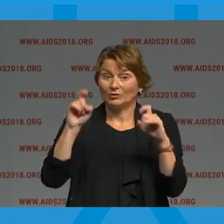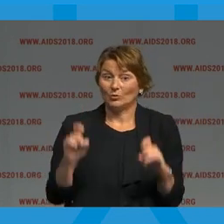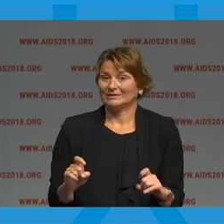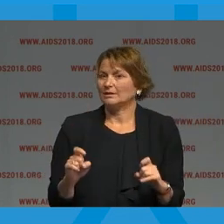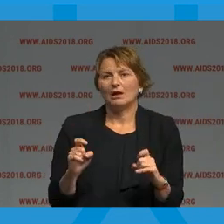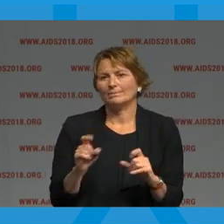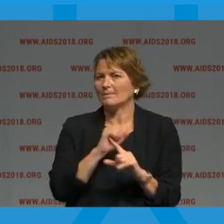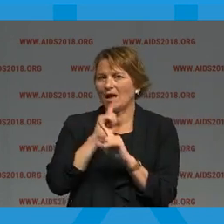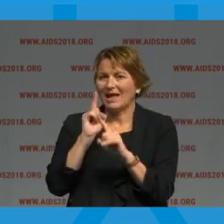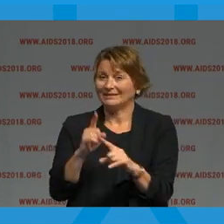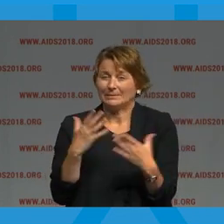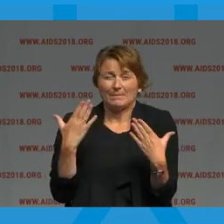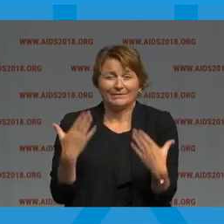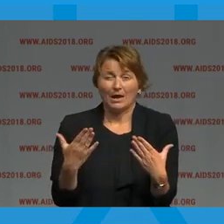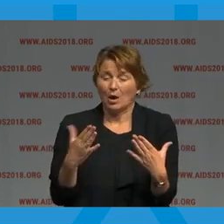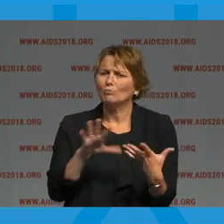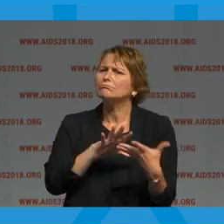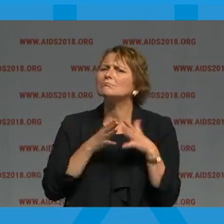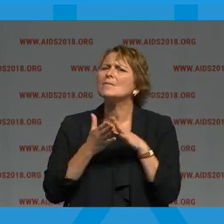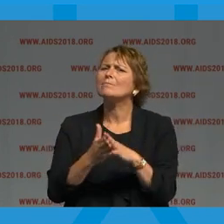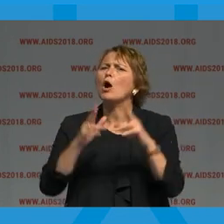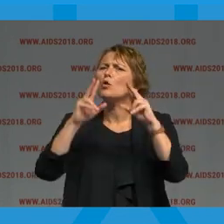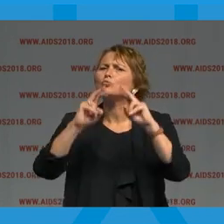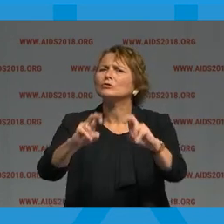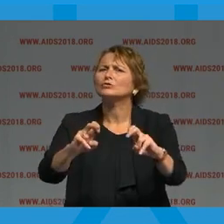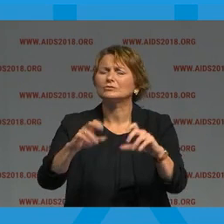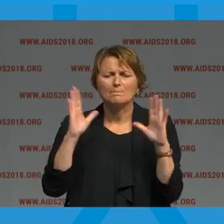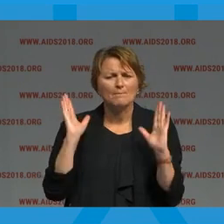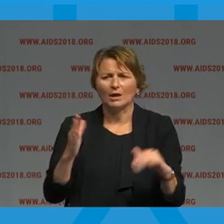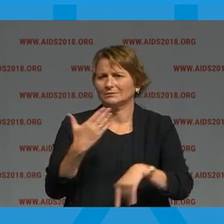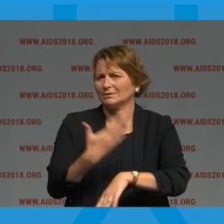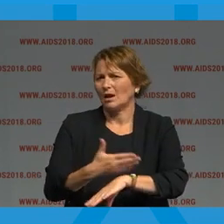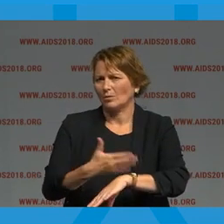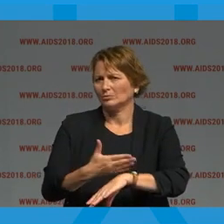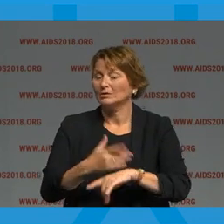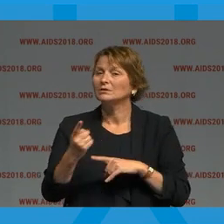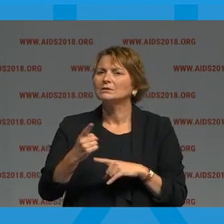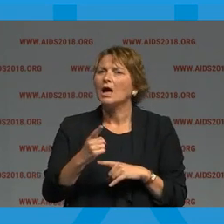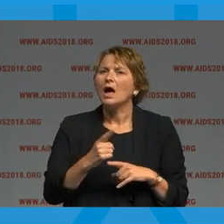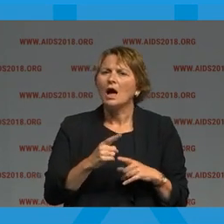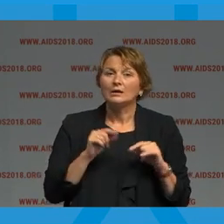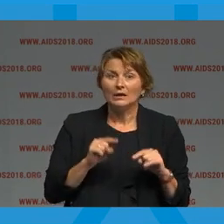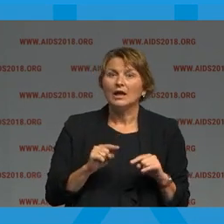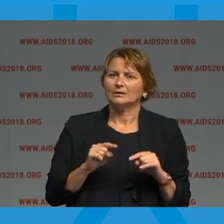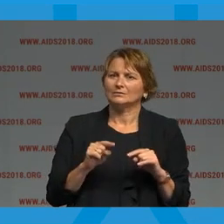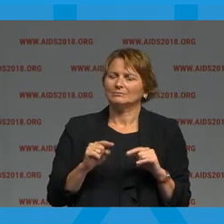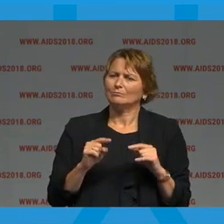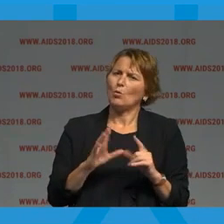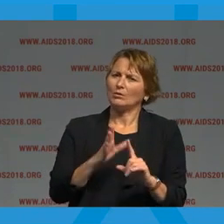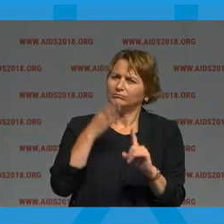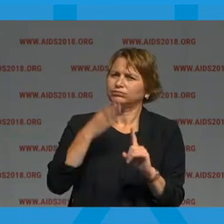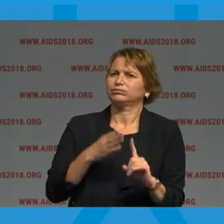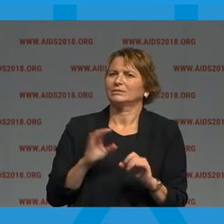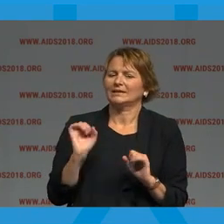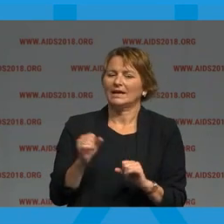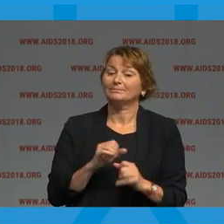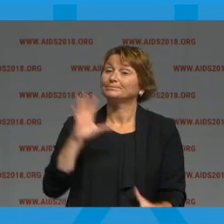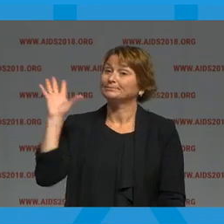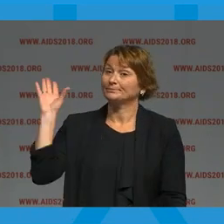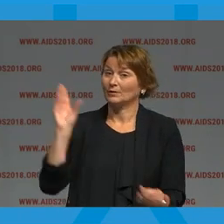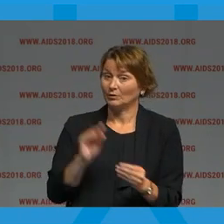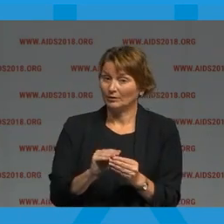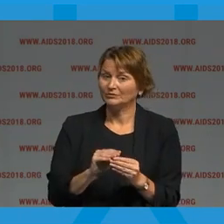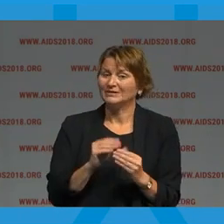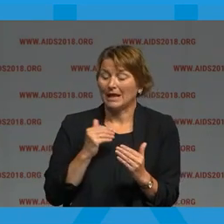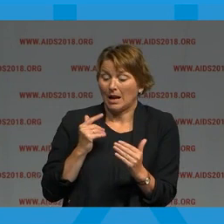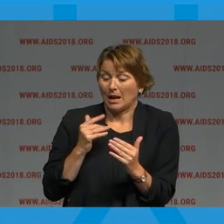desperately implementation research, not to stop the rollout, but to make the rollout more effective. So in conclusion, we are moving